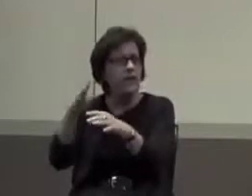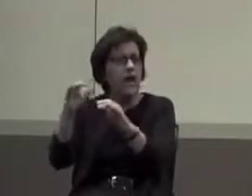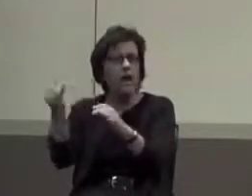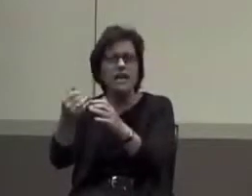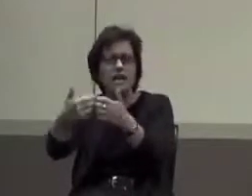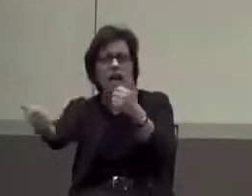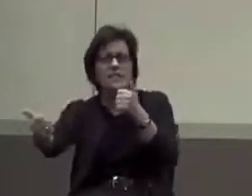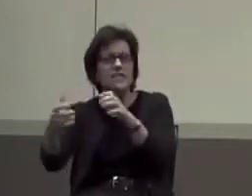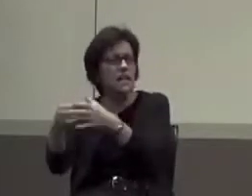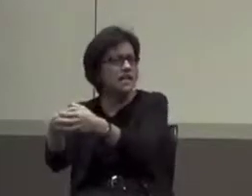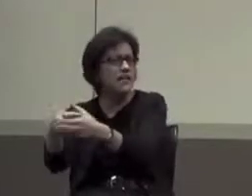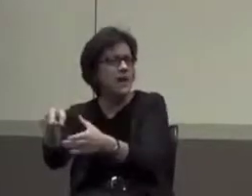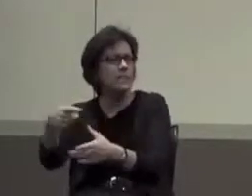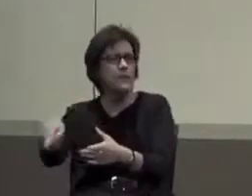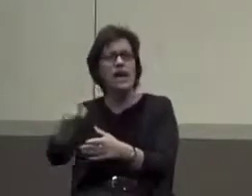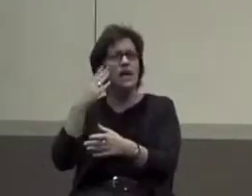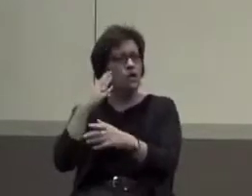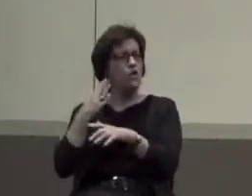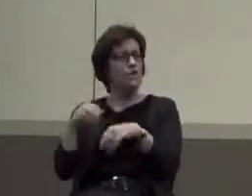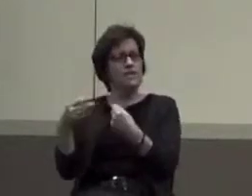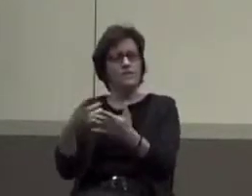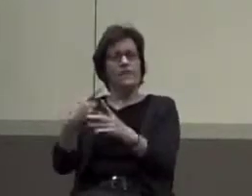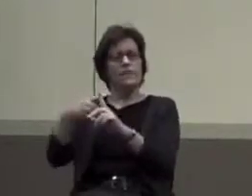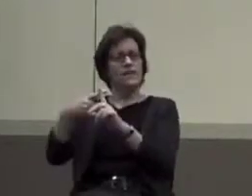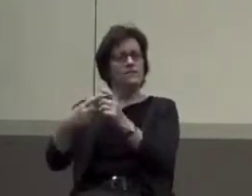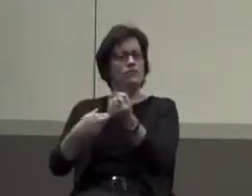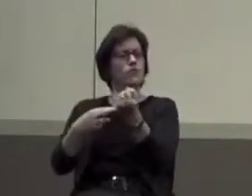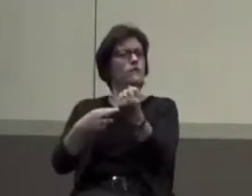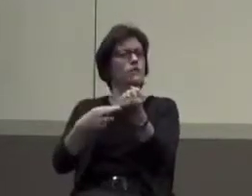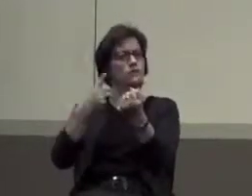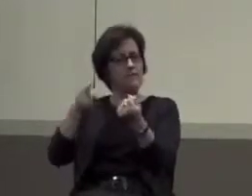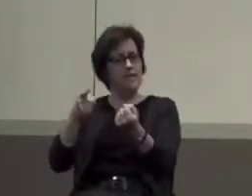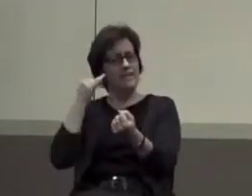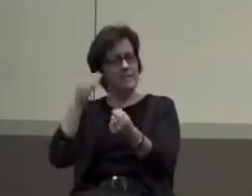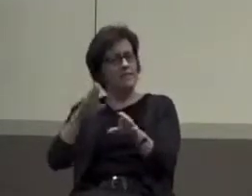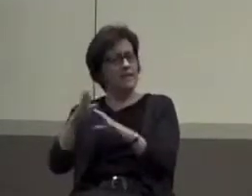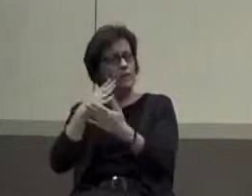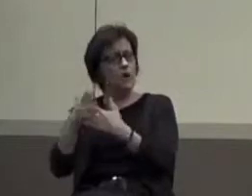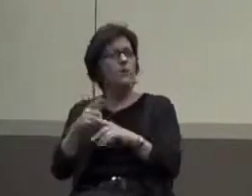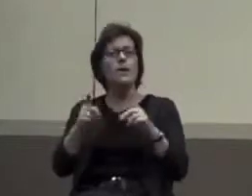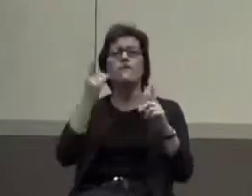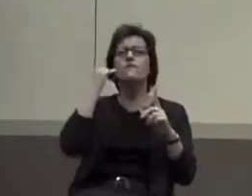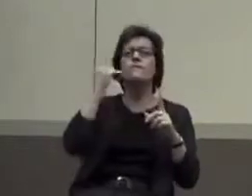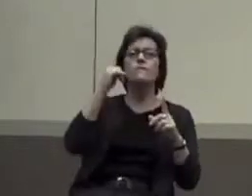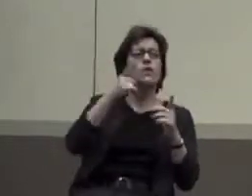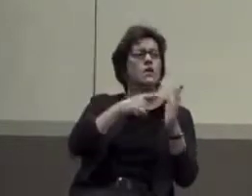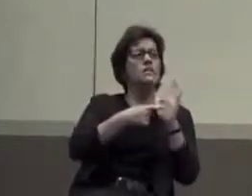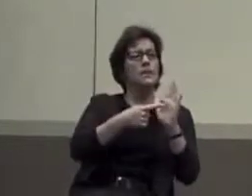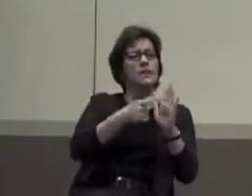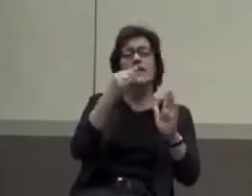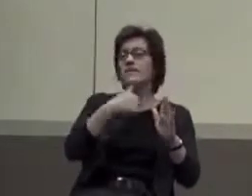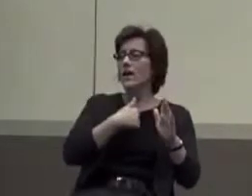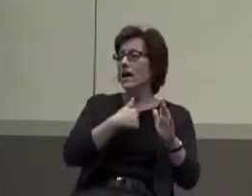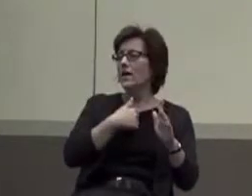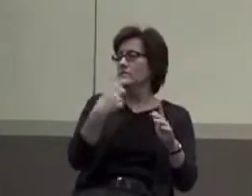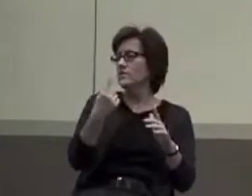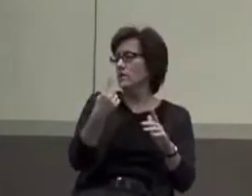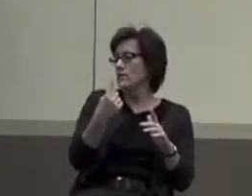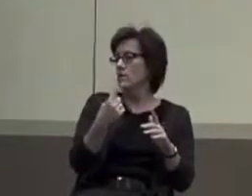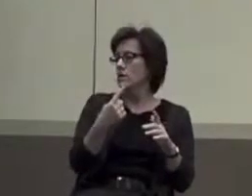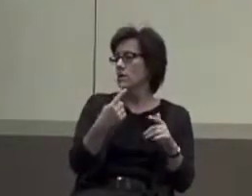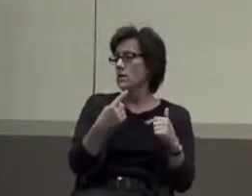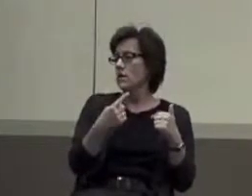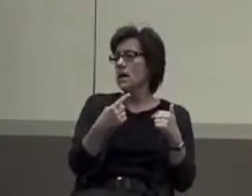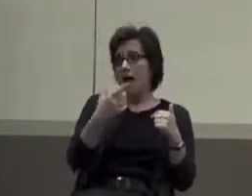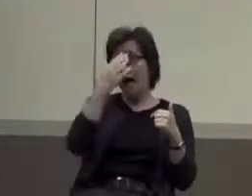them positive reinforcement for them behaving well, but for example, if I was somebody who I knew I had a